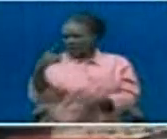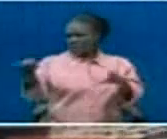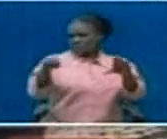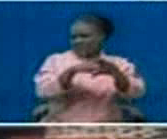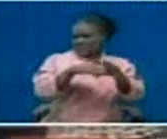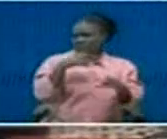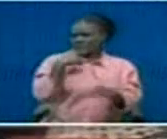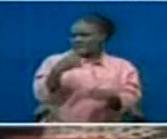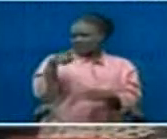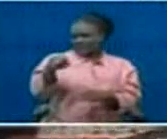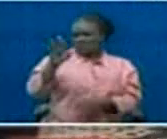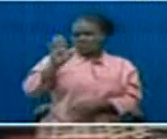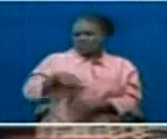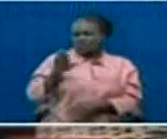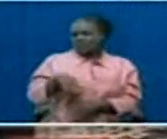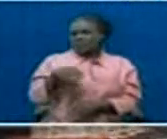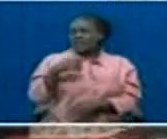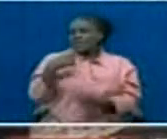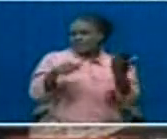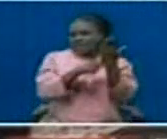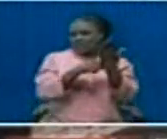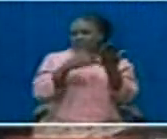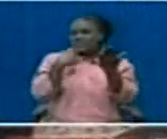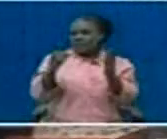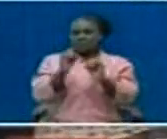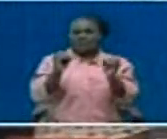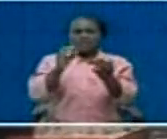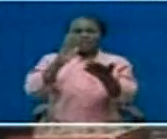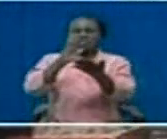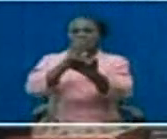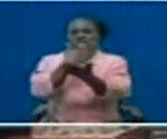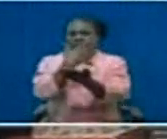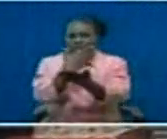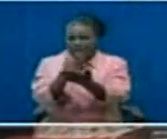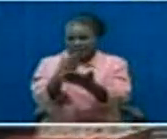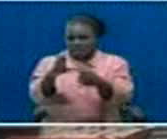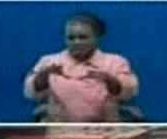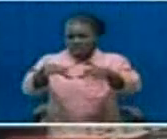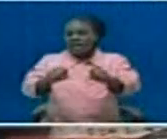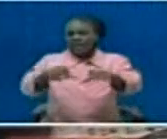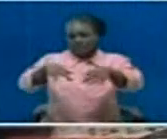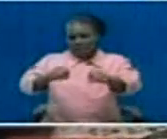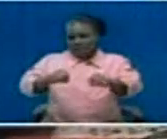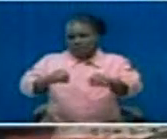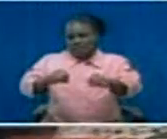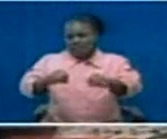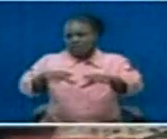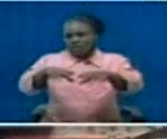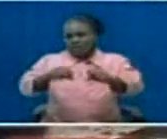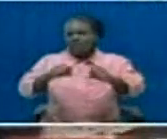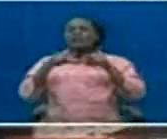members said, she's a lady, I don't want to mention her name. She said, Chair, at that time our chairman was Reverend